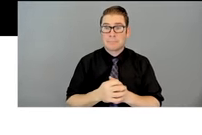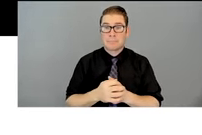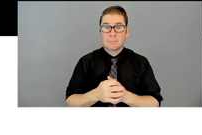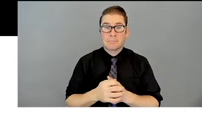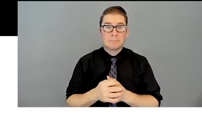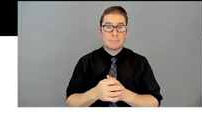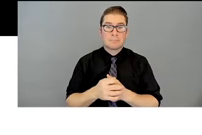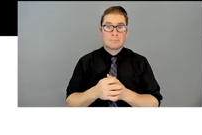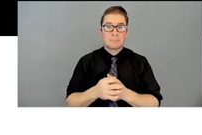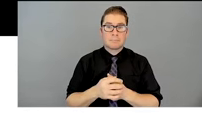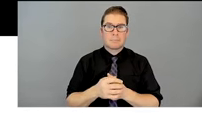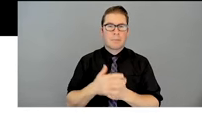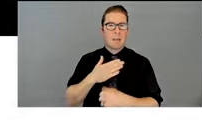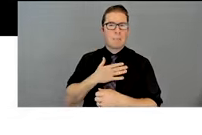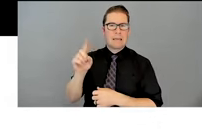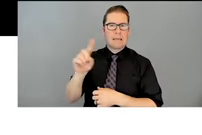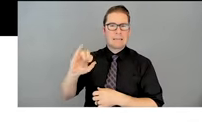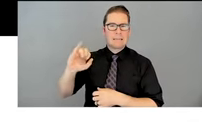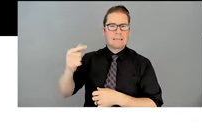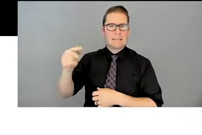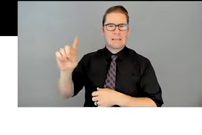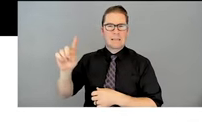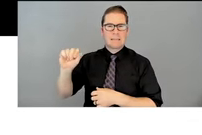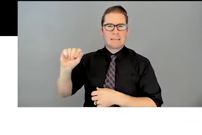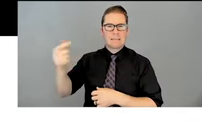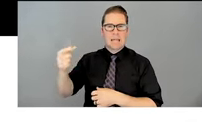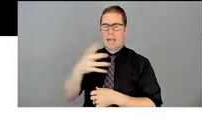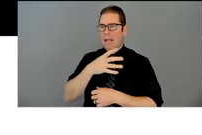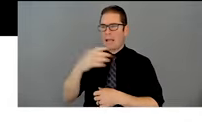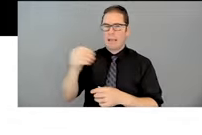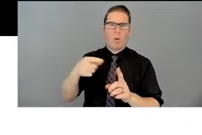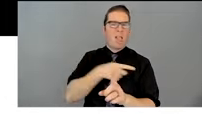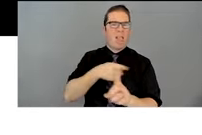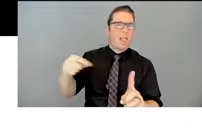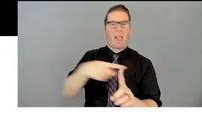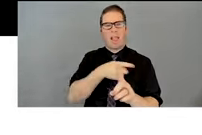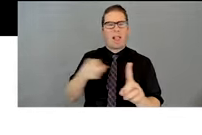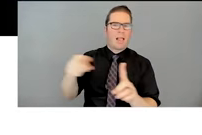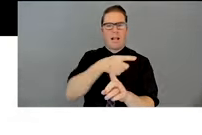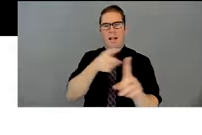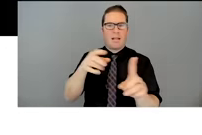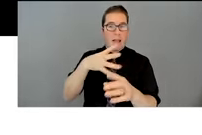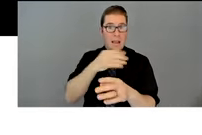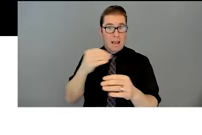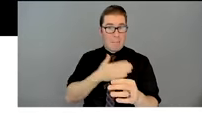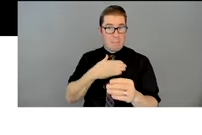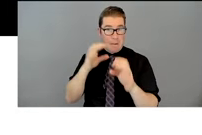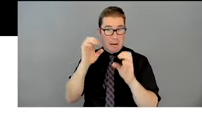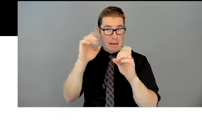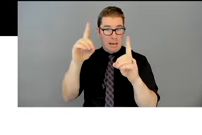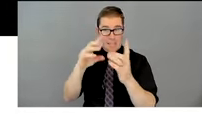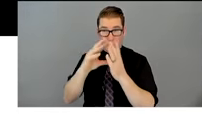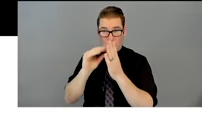I share my own zigzagged and delayed higher ed experience. Very powerful to share